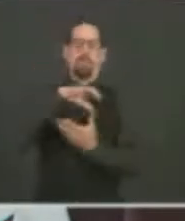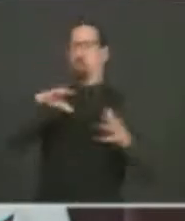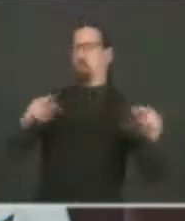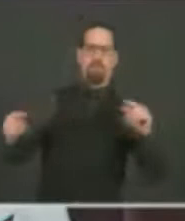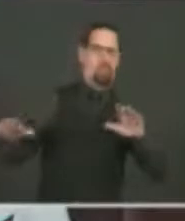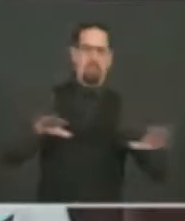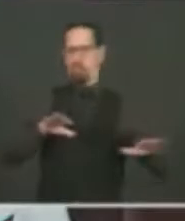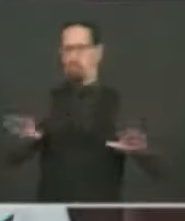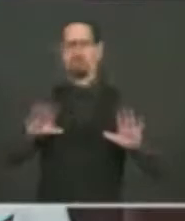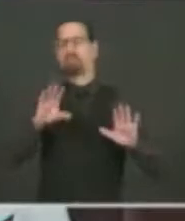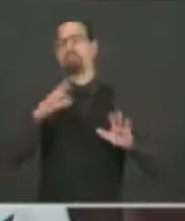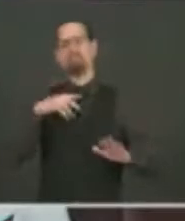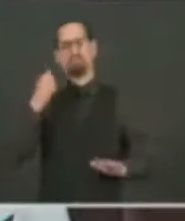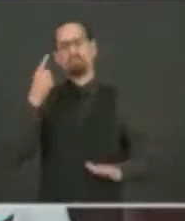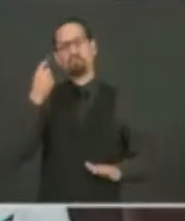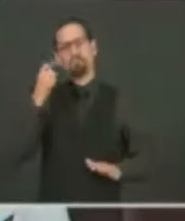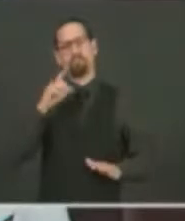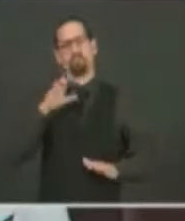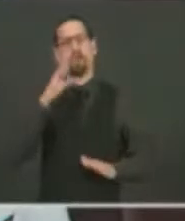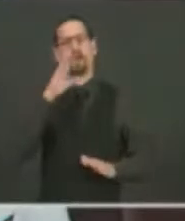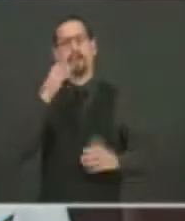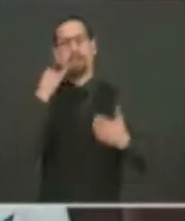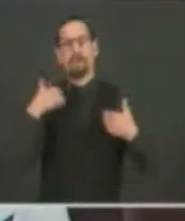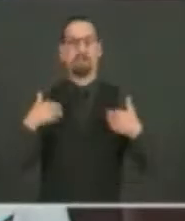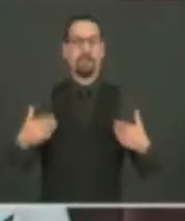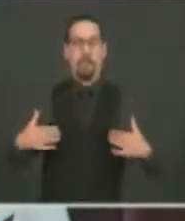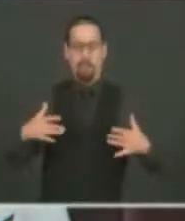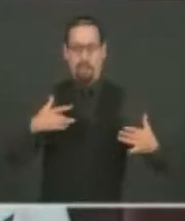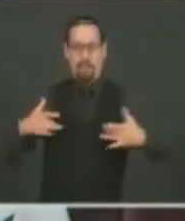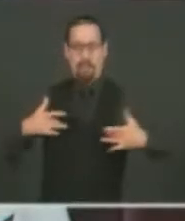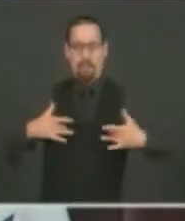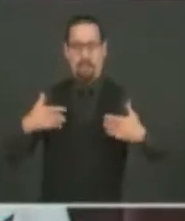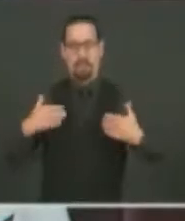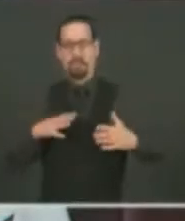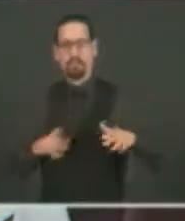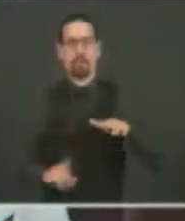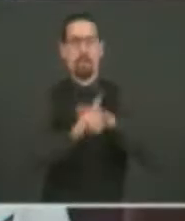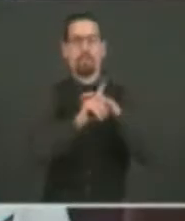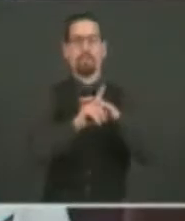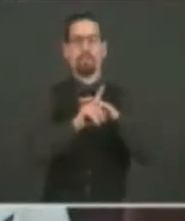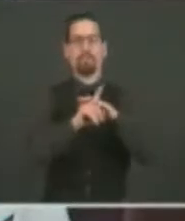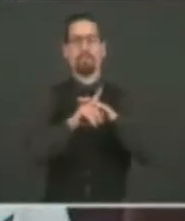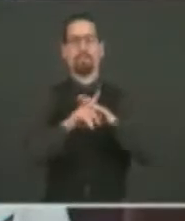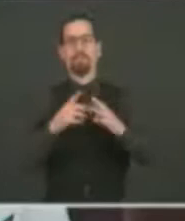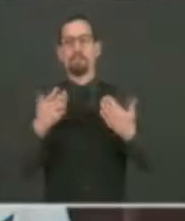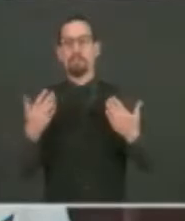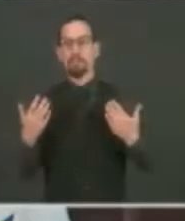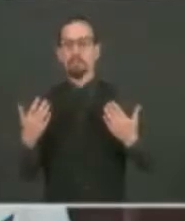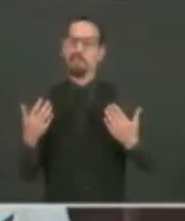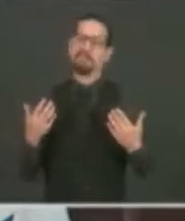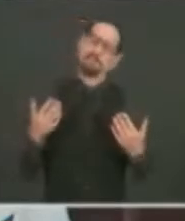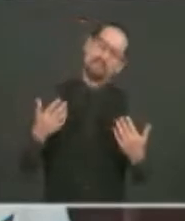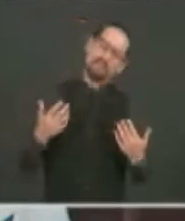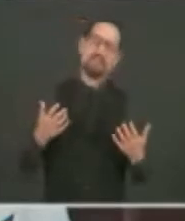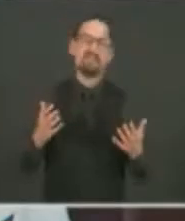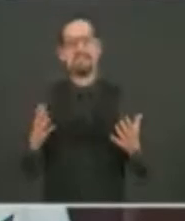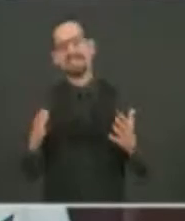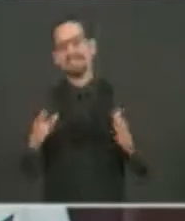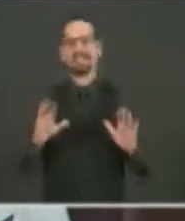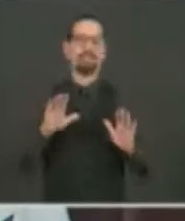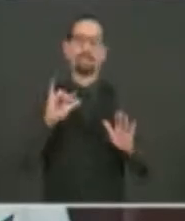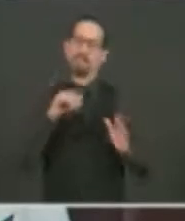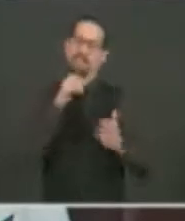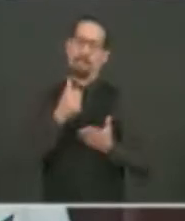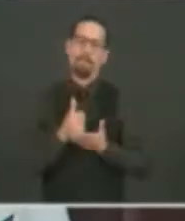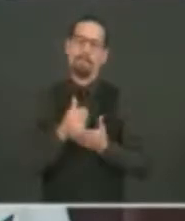not helpful if you just get nervous, you think you're a close contact, you hop in your car and you drive to a testing site. It would be helpful